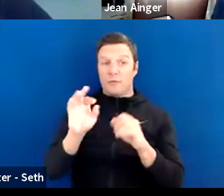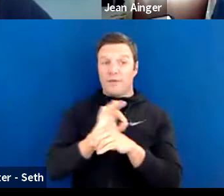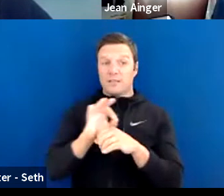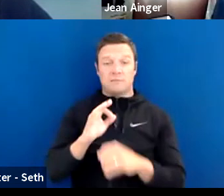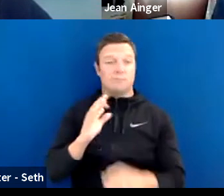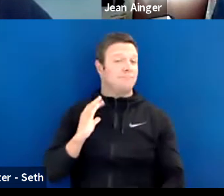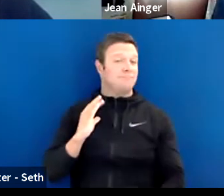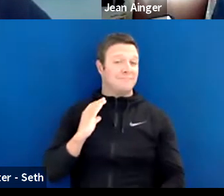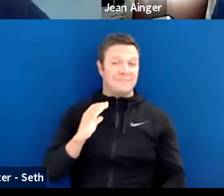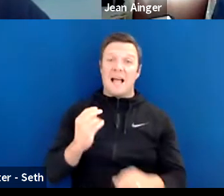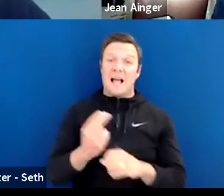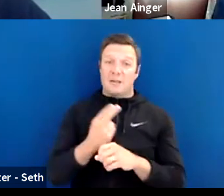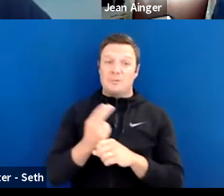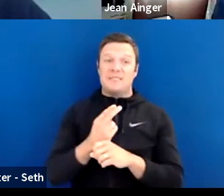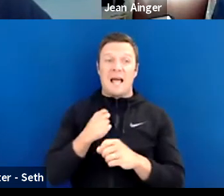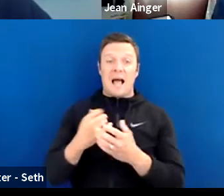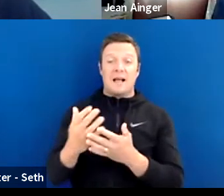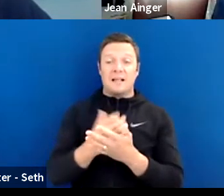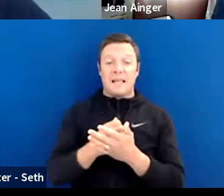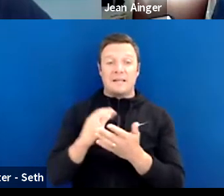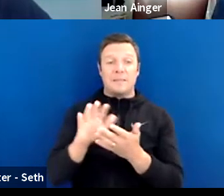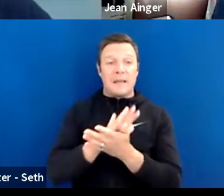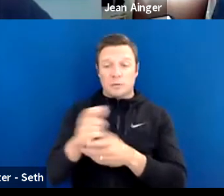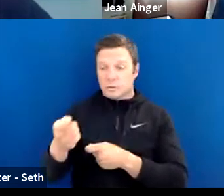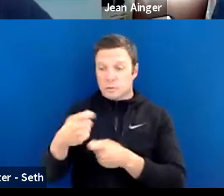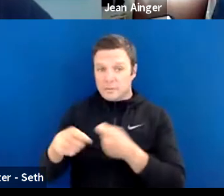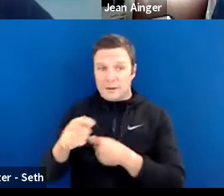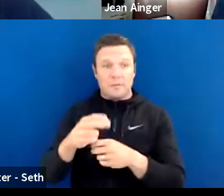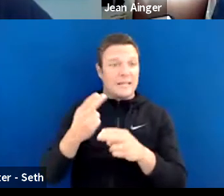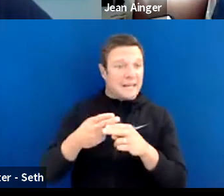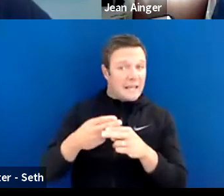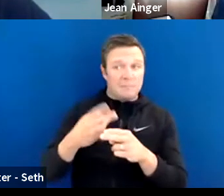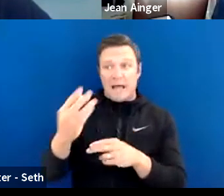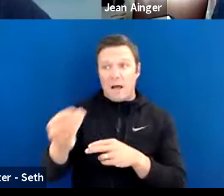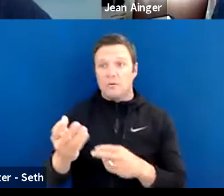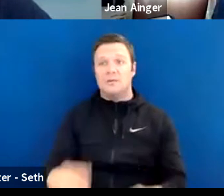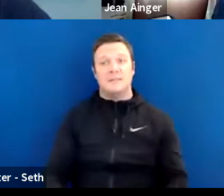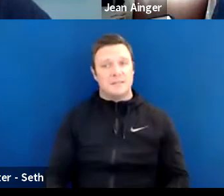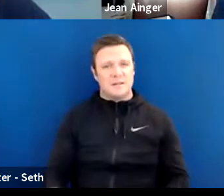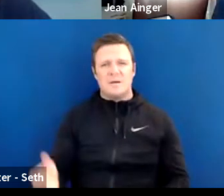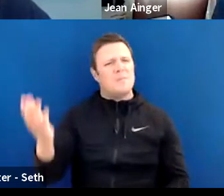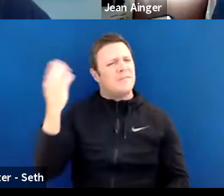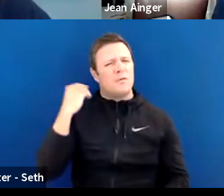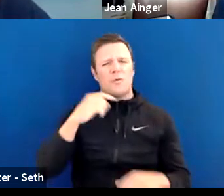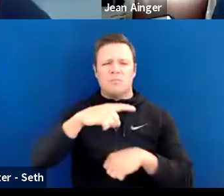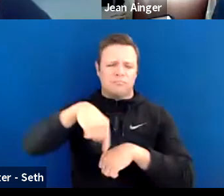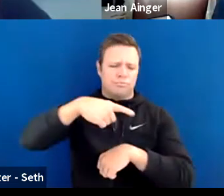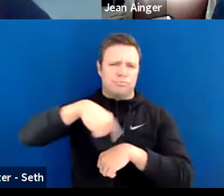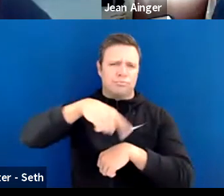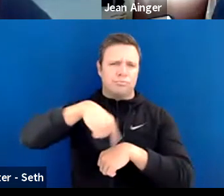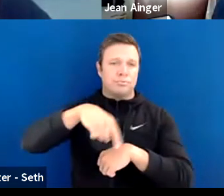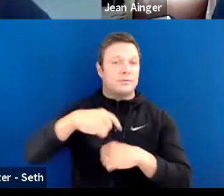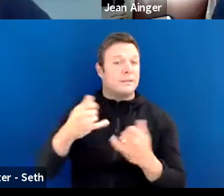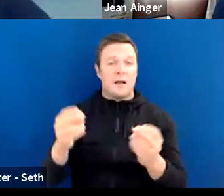I used to do peer review, like collect papers, switch papers around, get names out, like what it took me hours and hours to do that on paper. And now